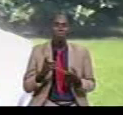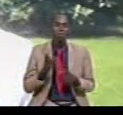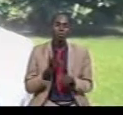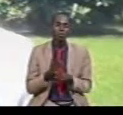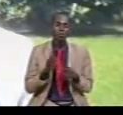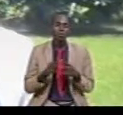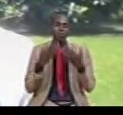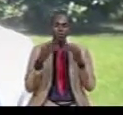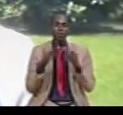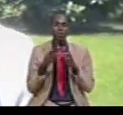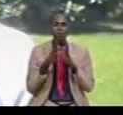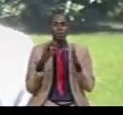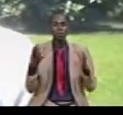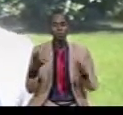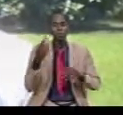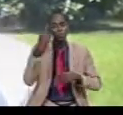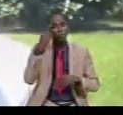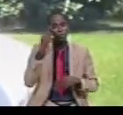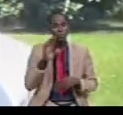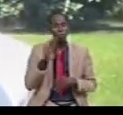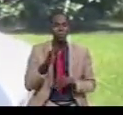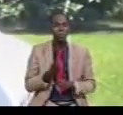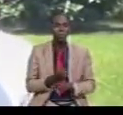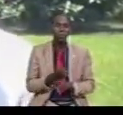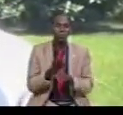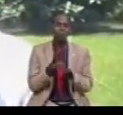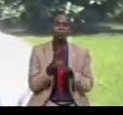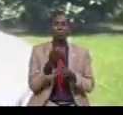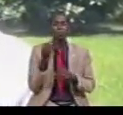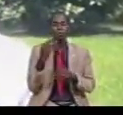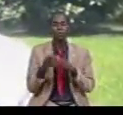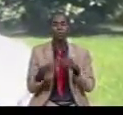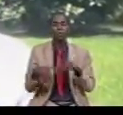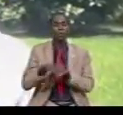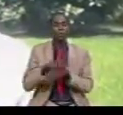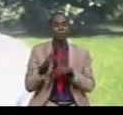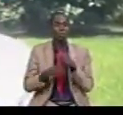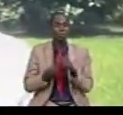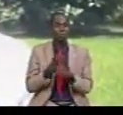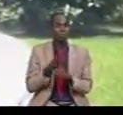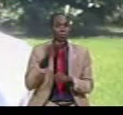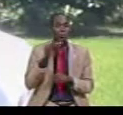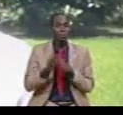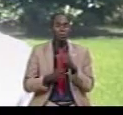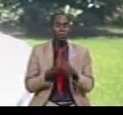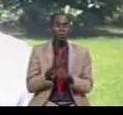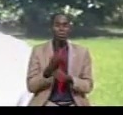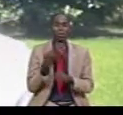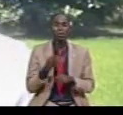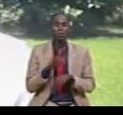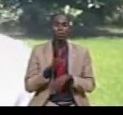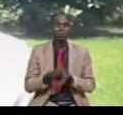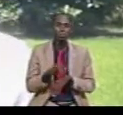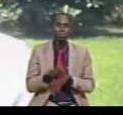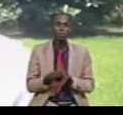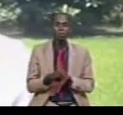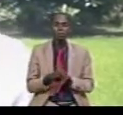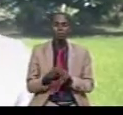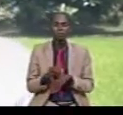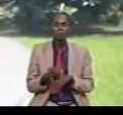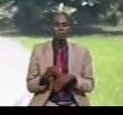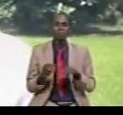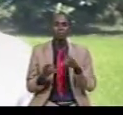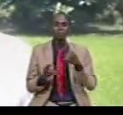much for your faithfulness over the years. 50 years of ministry with Deeper Life, it's